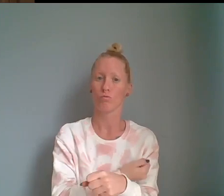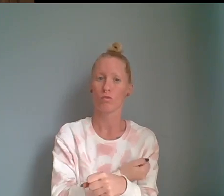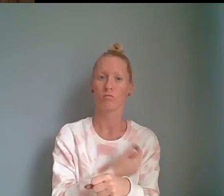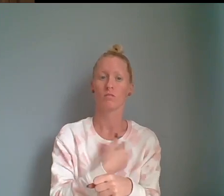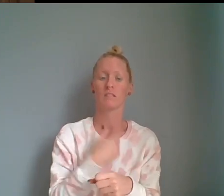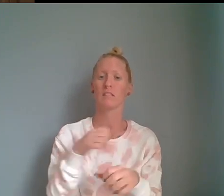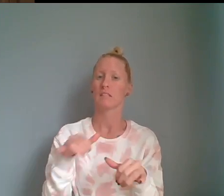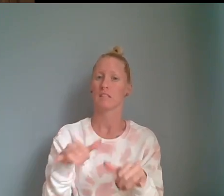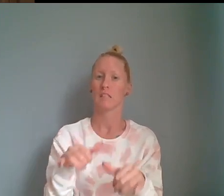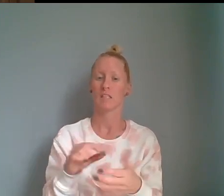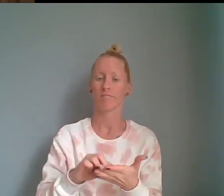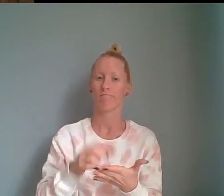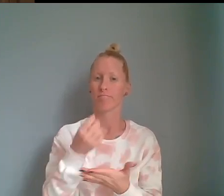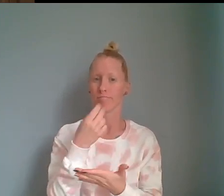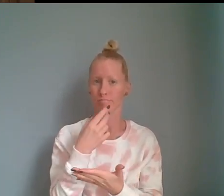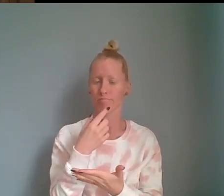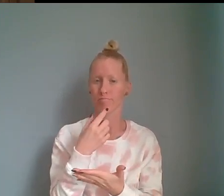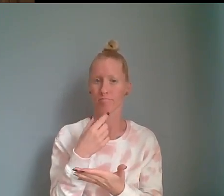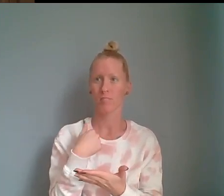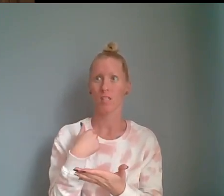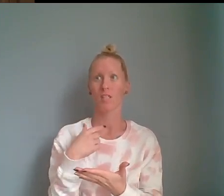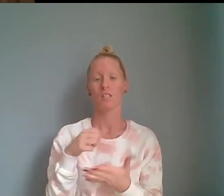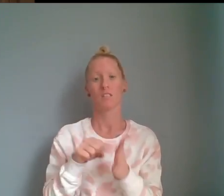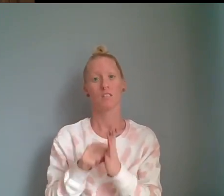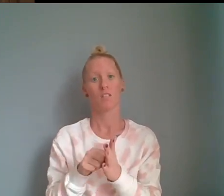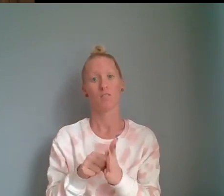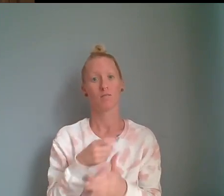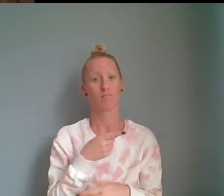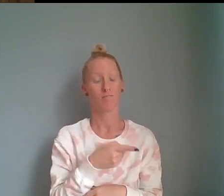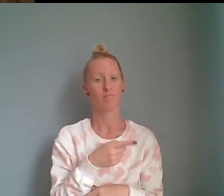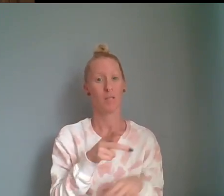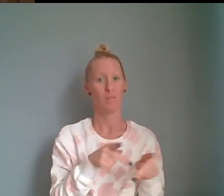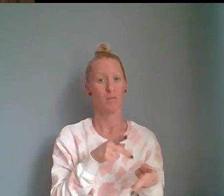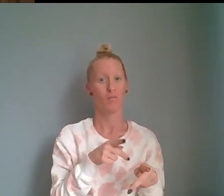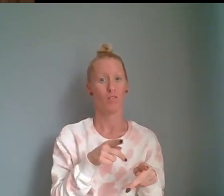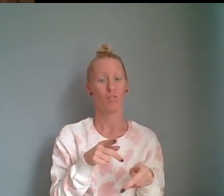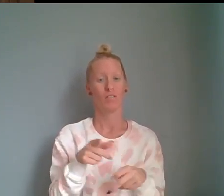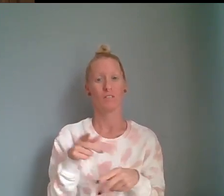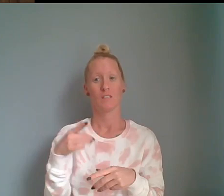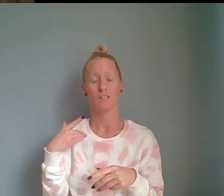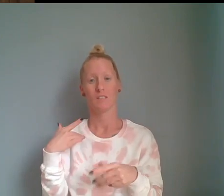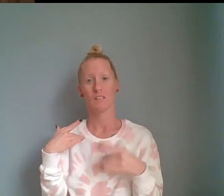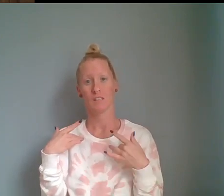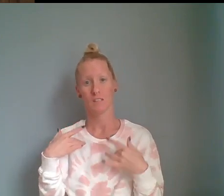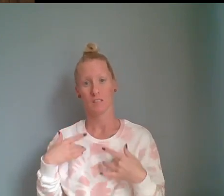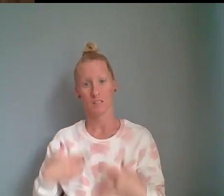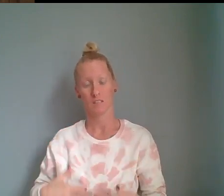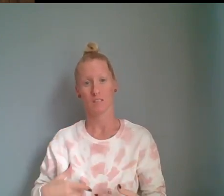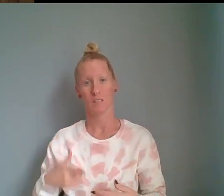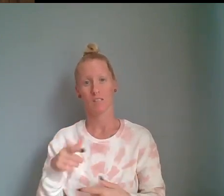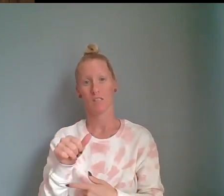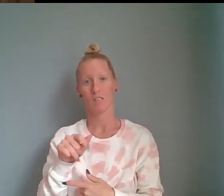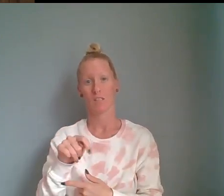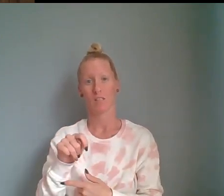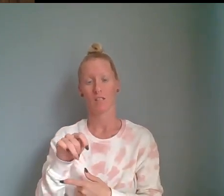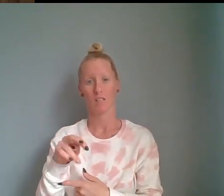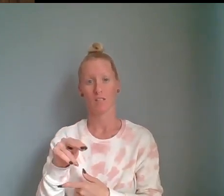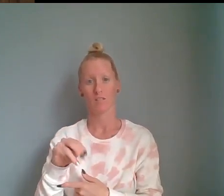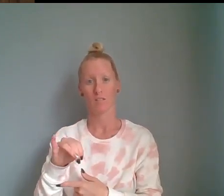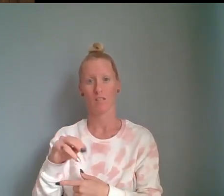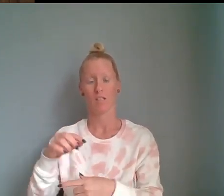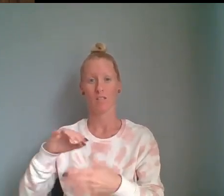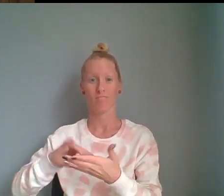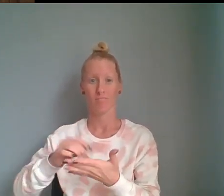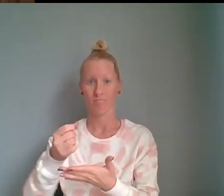effects and such. And people are often on lithium and the antidepressants because lithium often only affects the